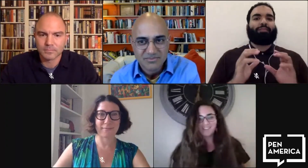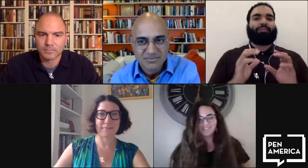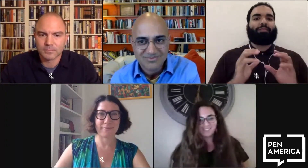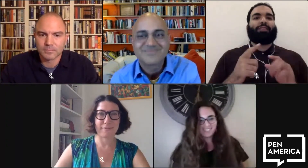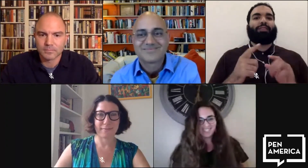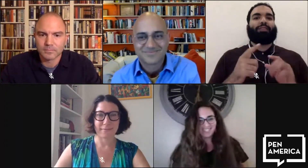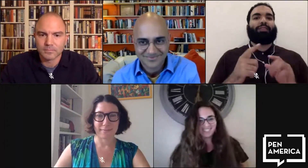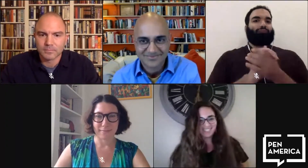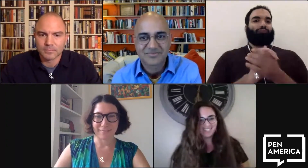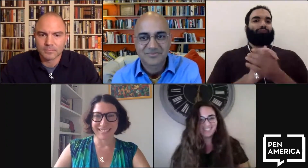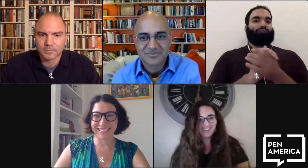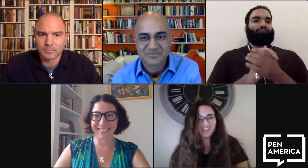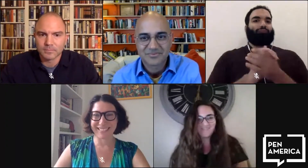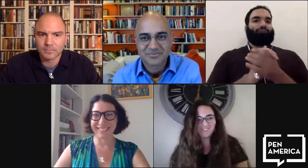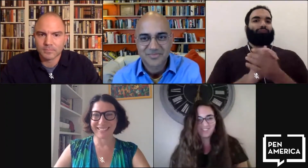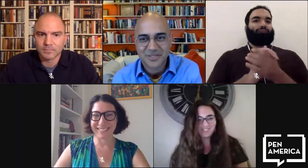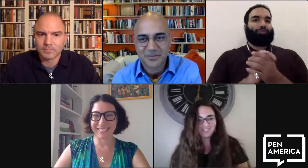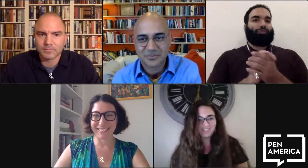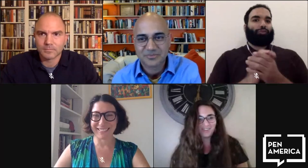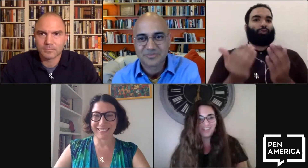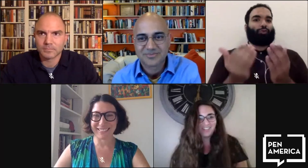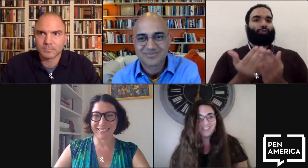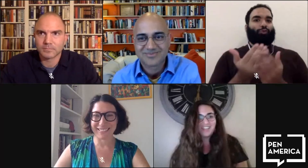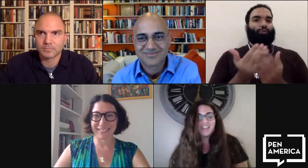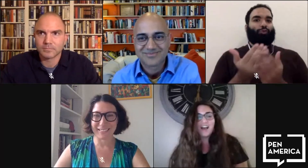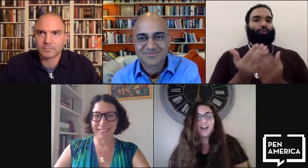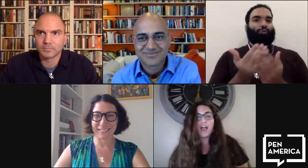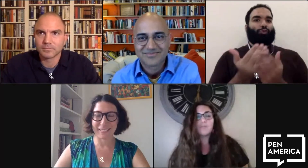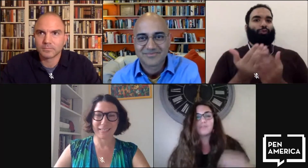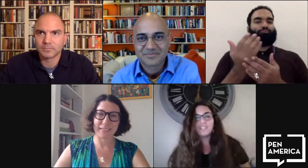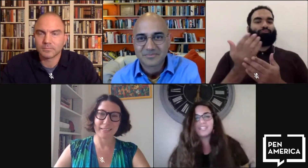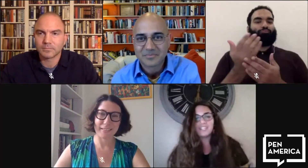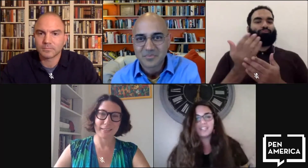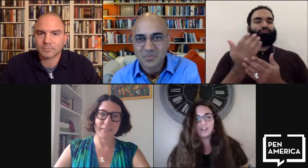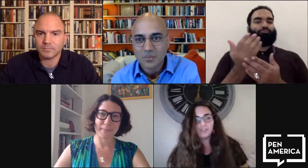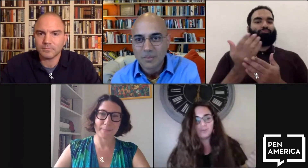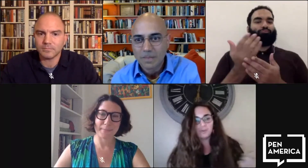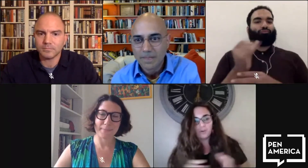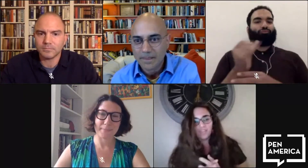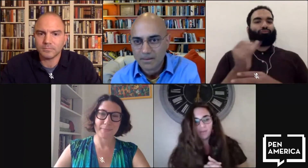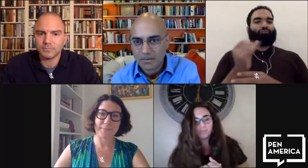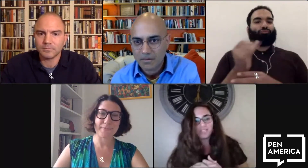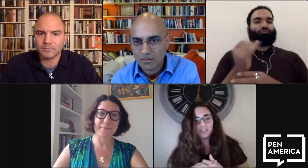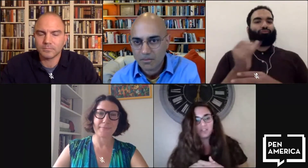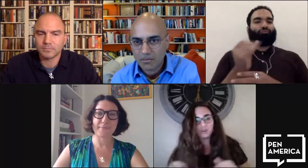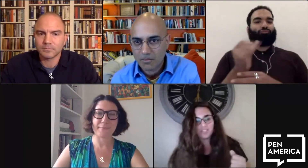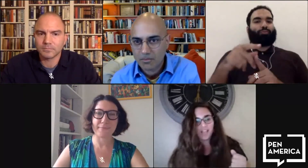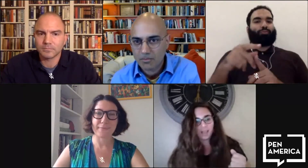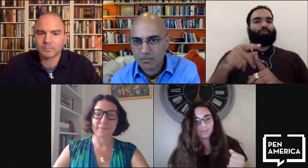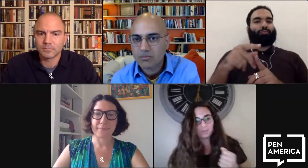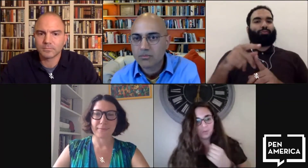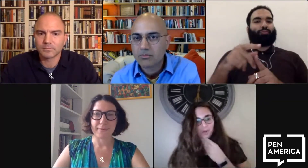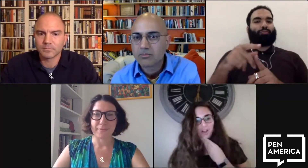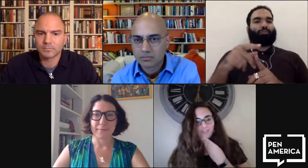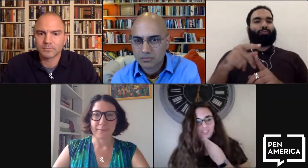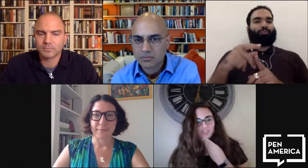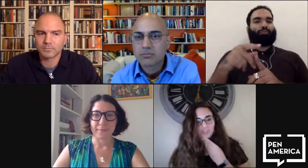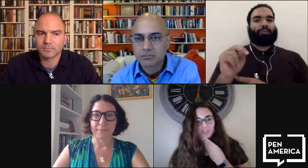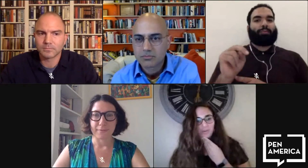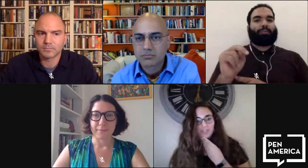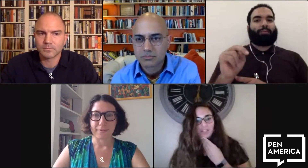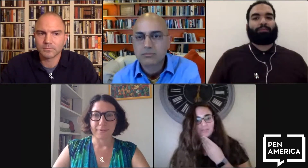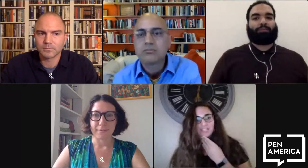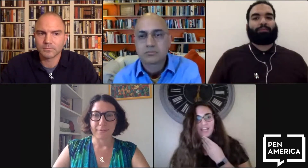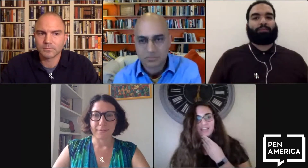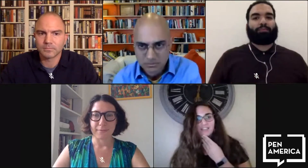with PEN. I'm so excited to see what you do with the org. I was reading the interview that was in the New York Times when you were in conversation with